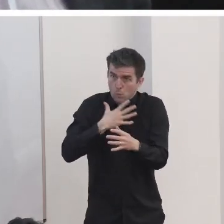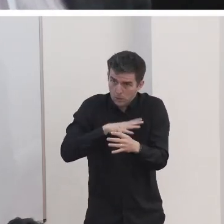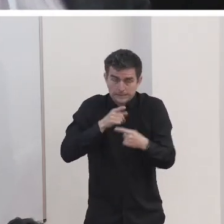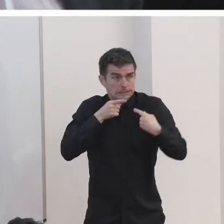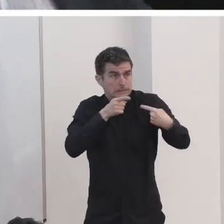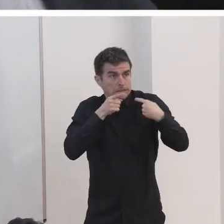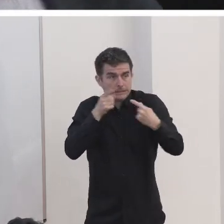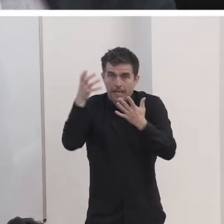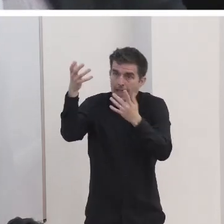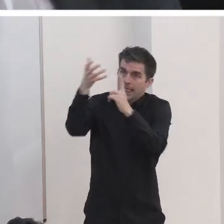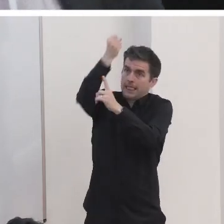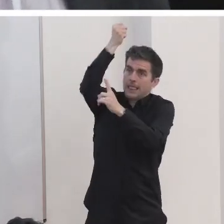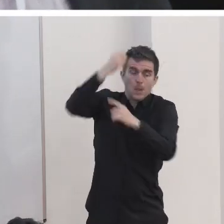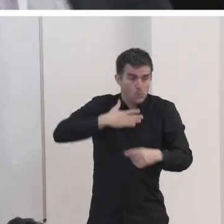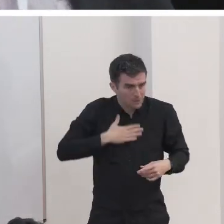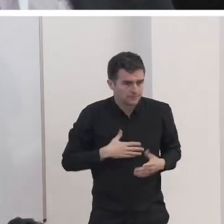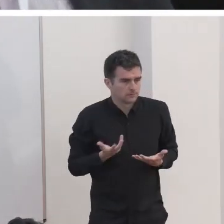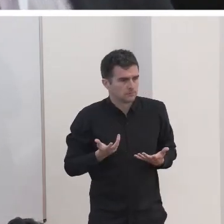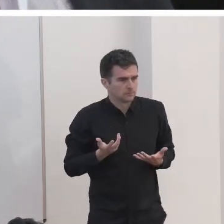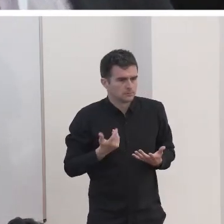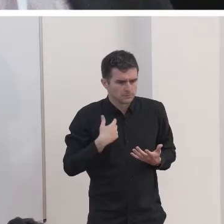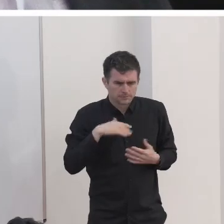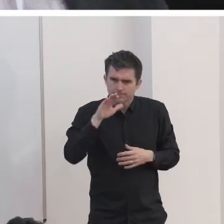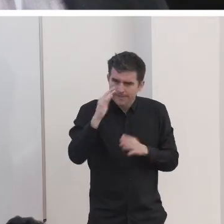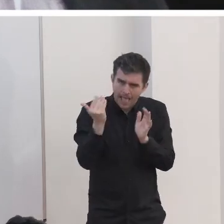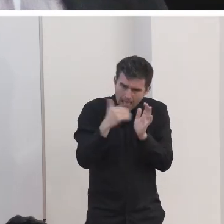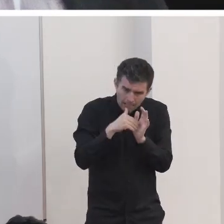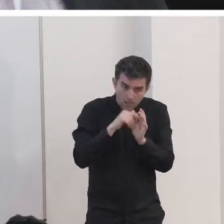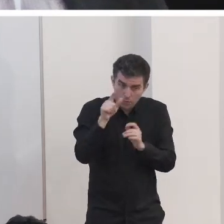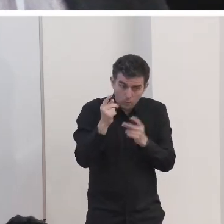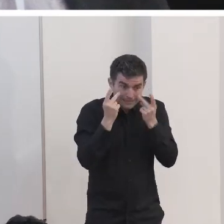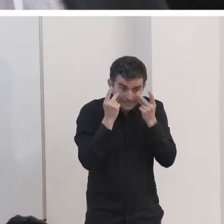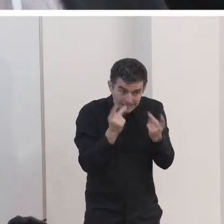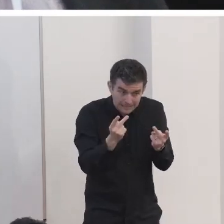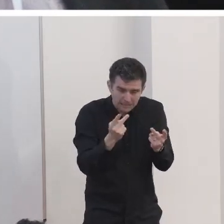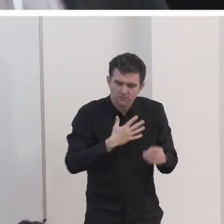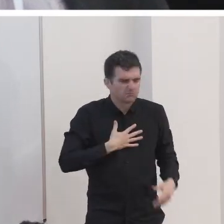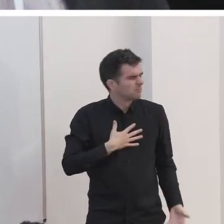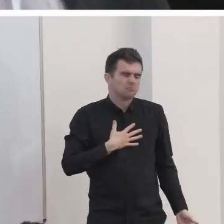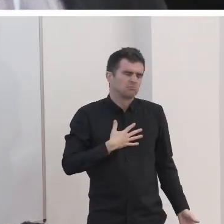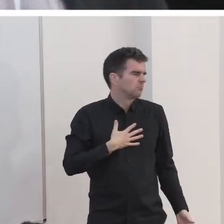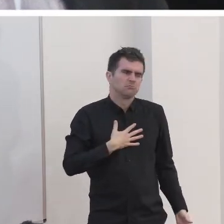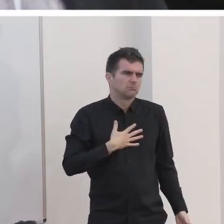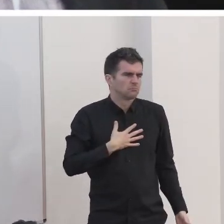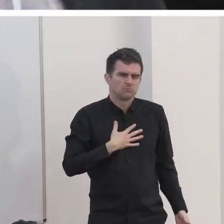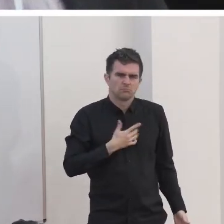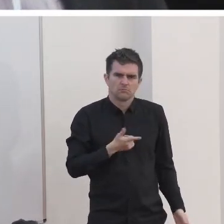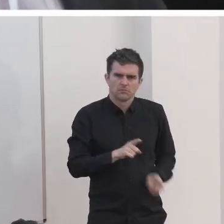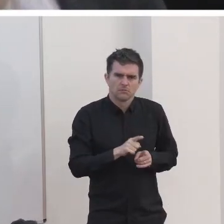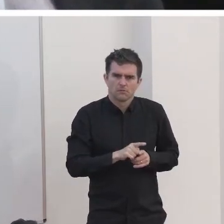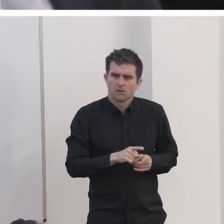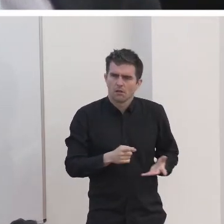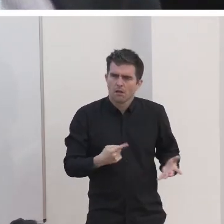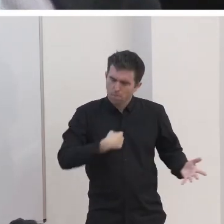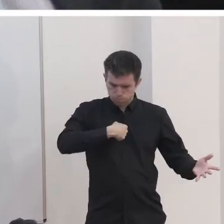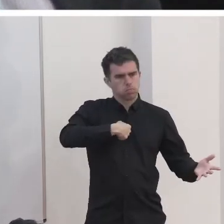So these are some of the things that we are looking at and making sure that we want to overcome. So